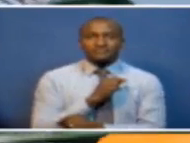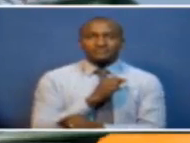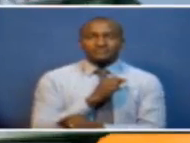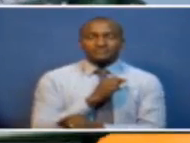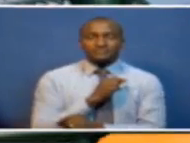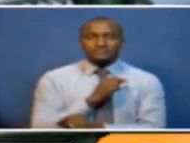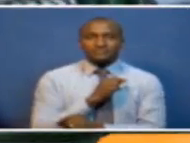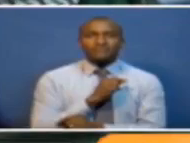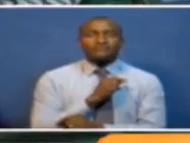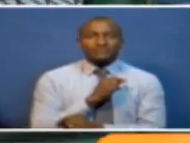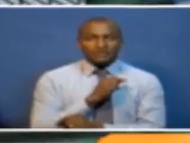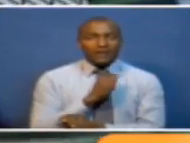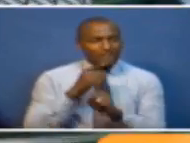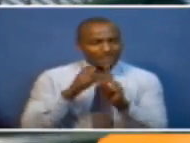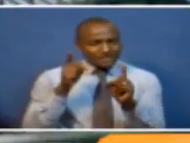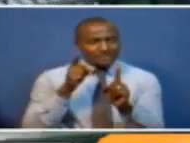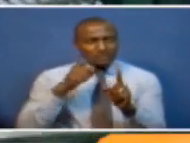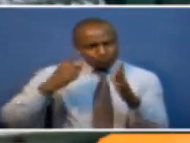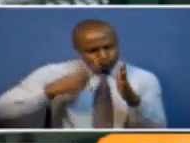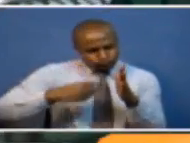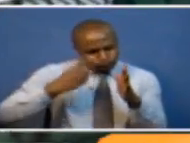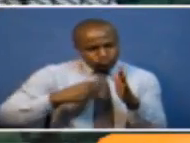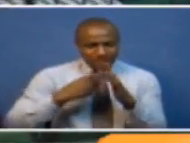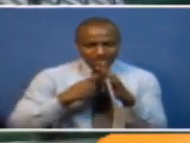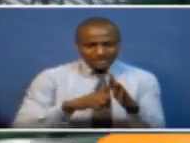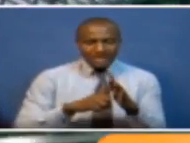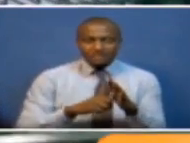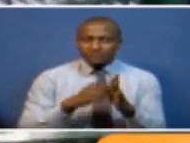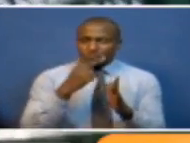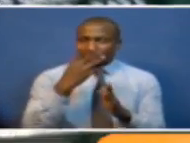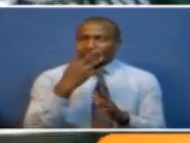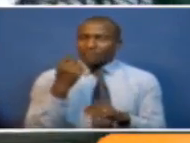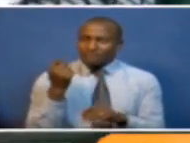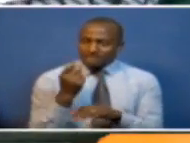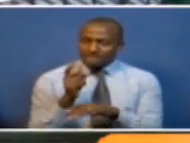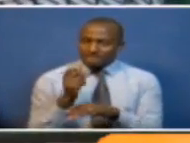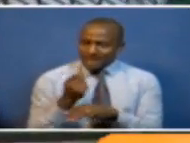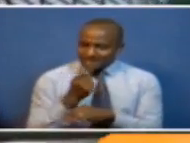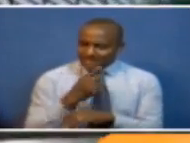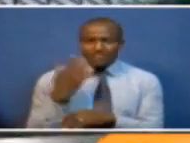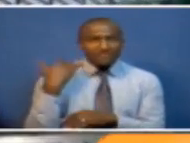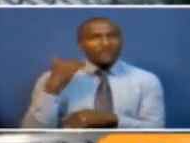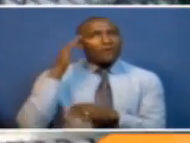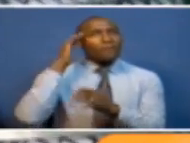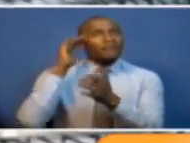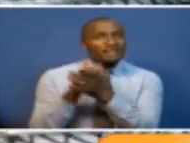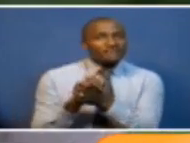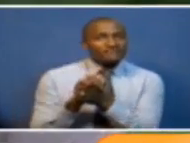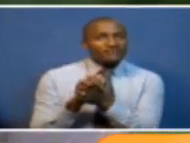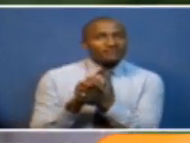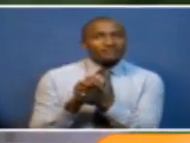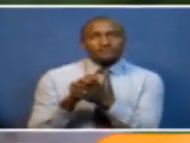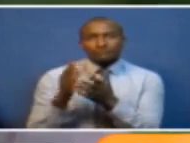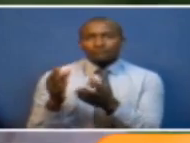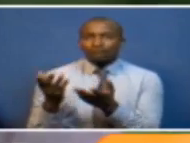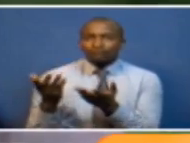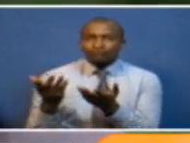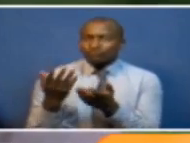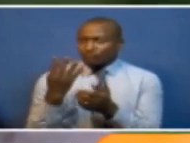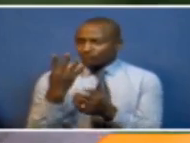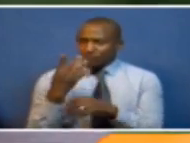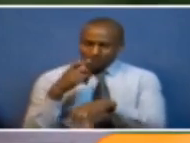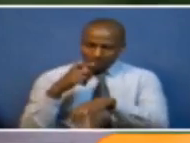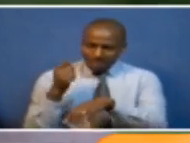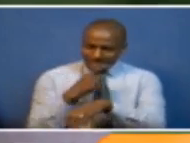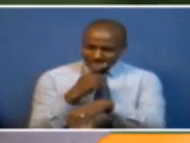main project, the wind power project, was 24 months. So we're pretty confident at the time that having given a 4 month lead time to